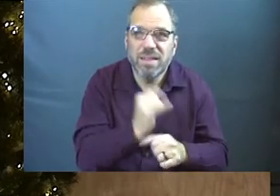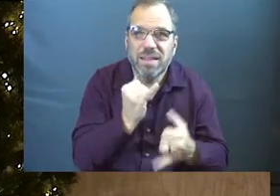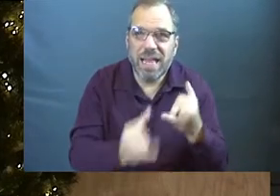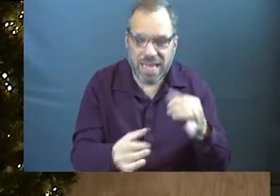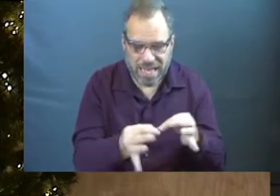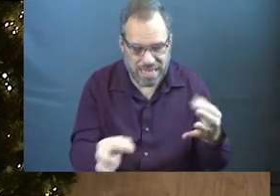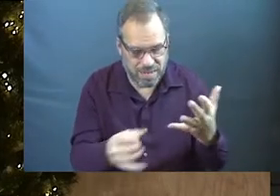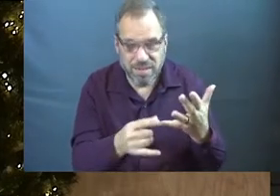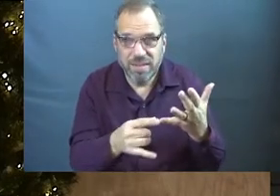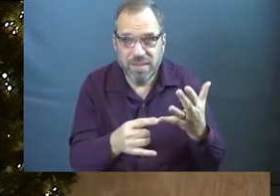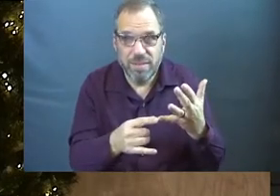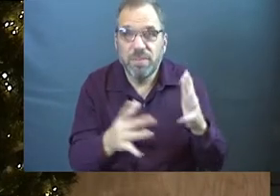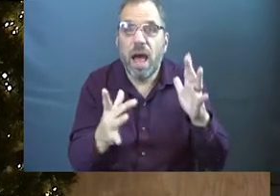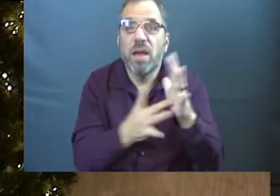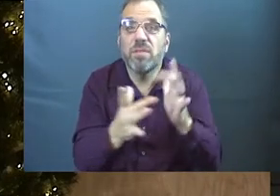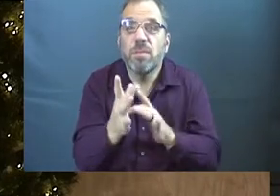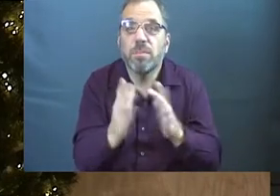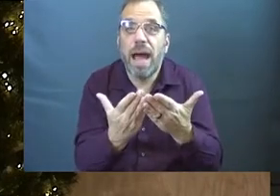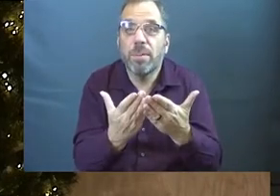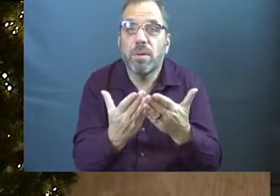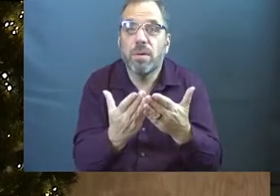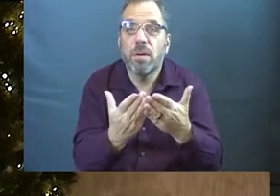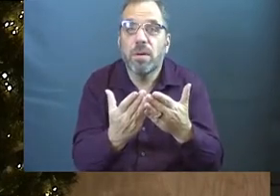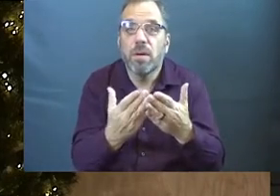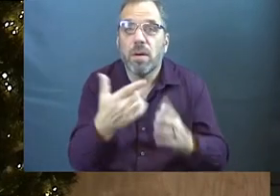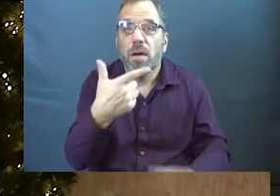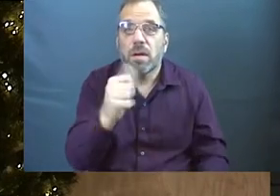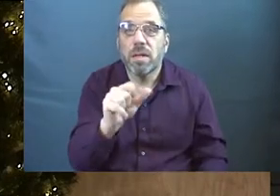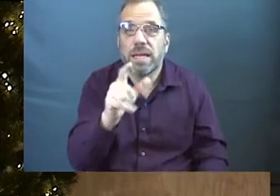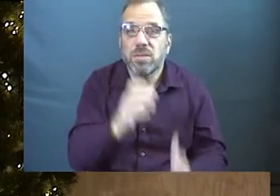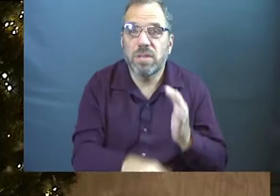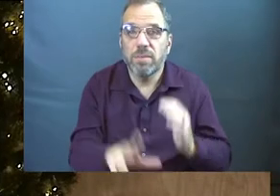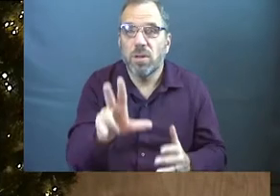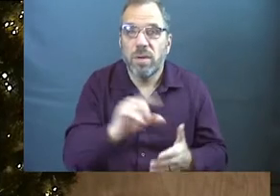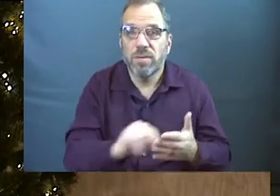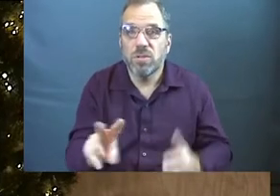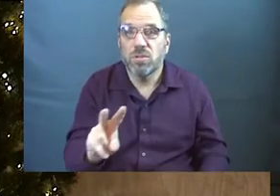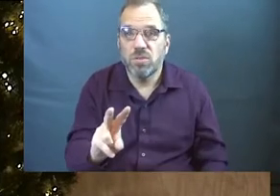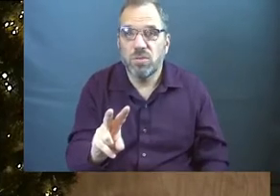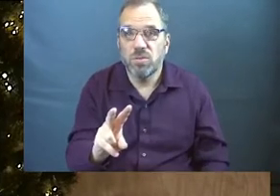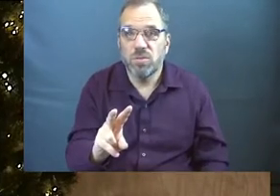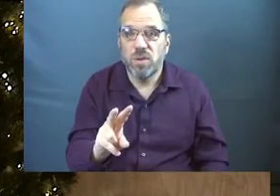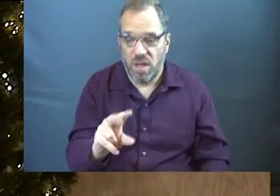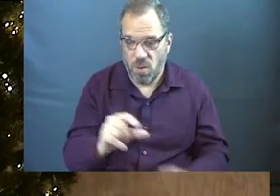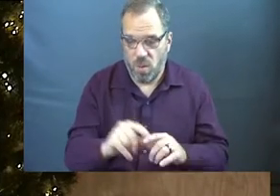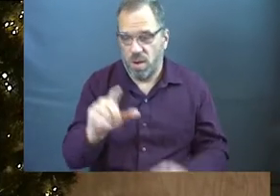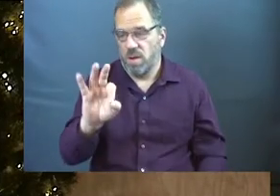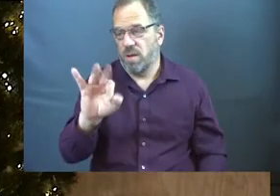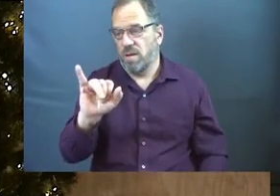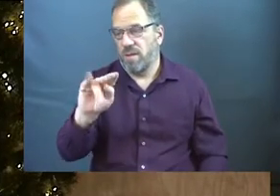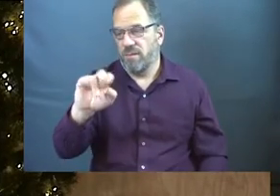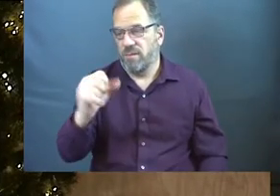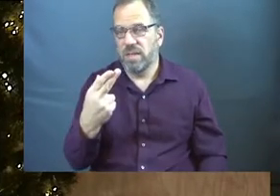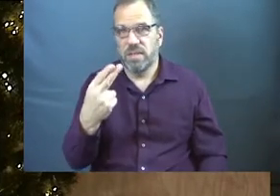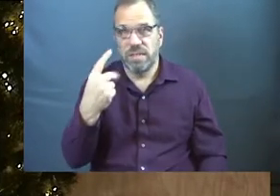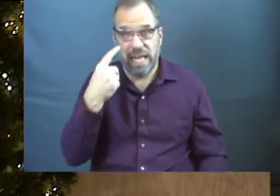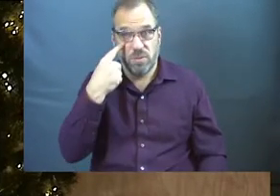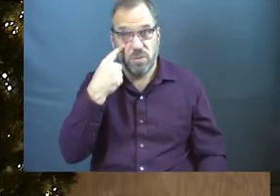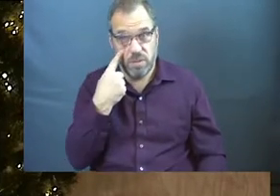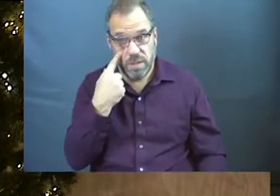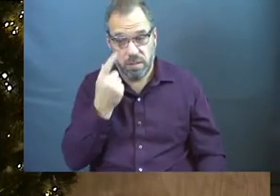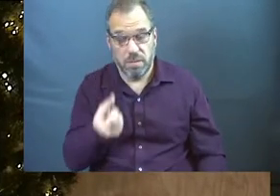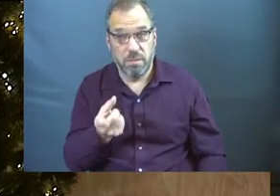sentence there? And if you got a physical Bible in front of you, maybe underline beginning and underline finish, because that's what you're supposed to see.